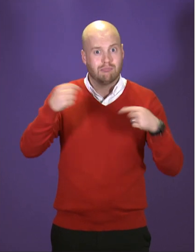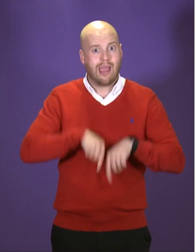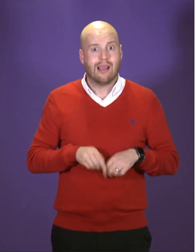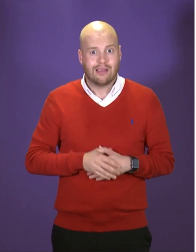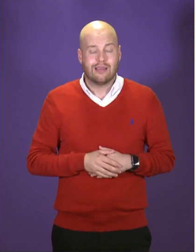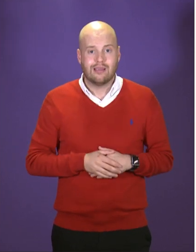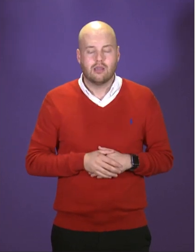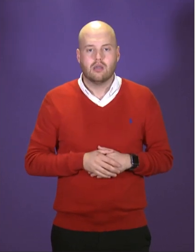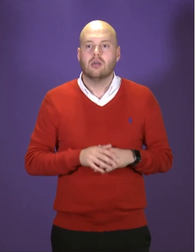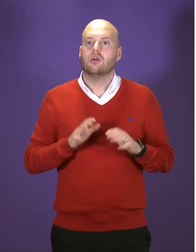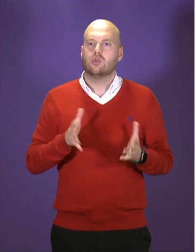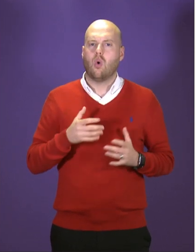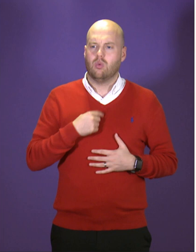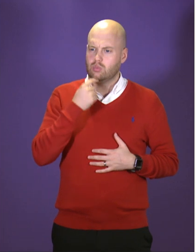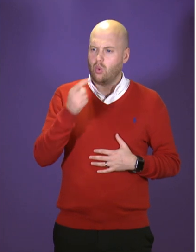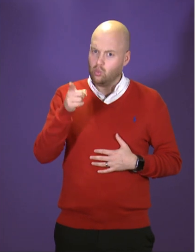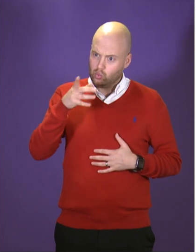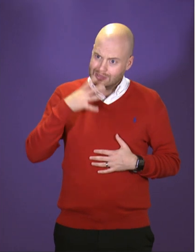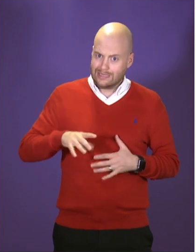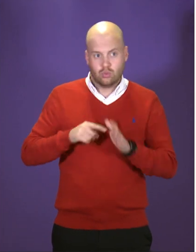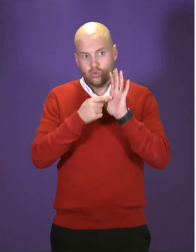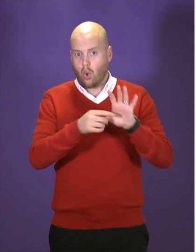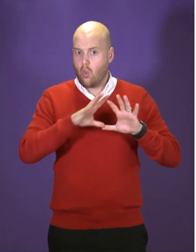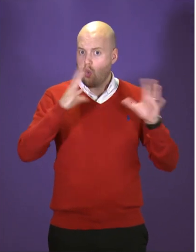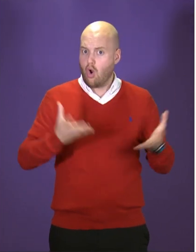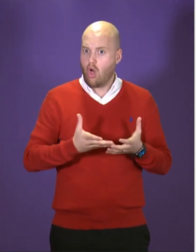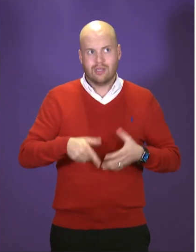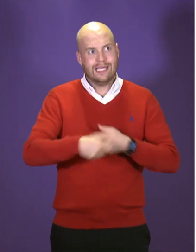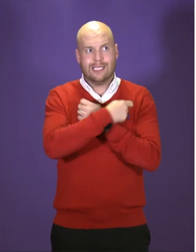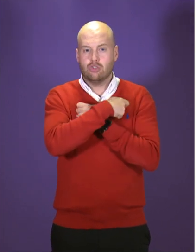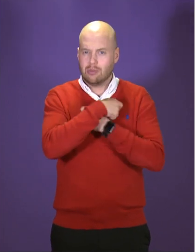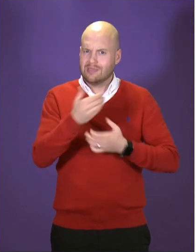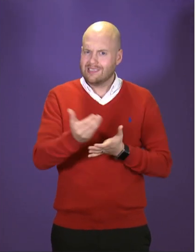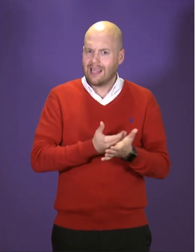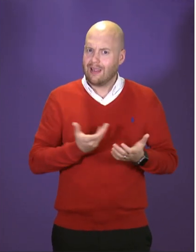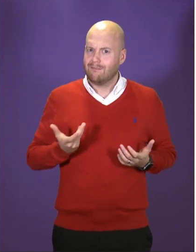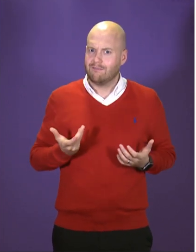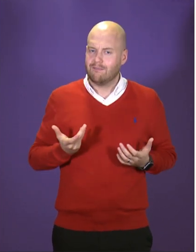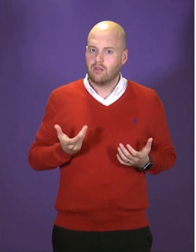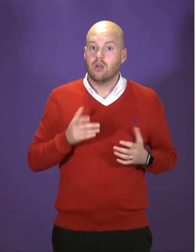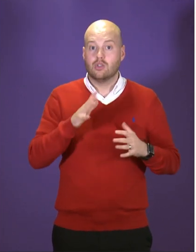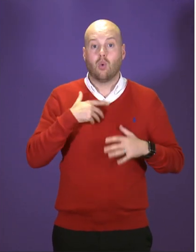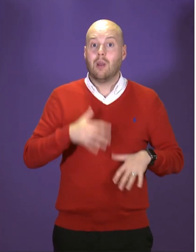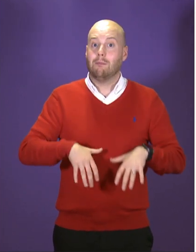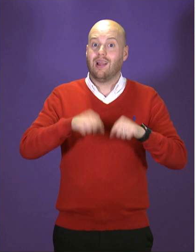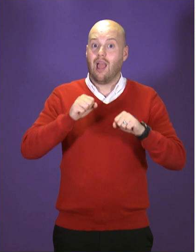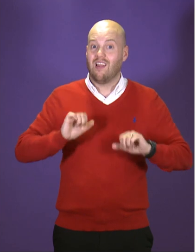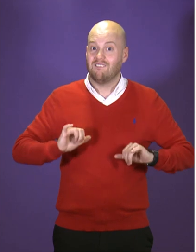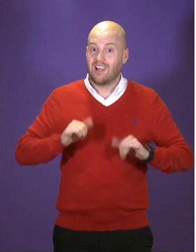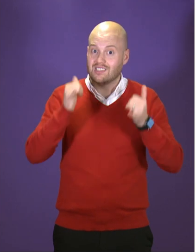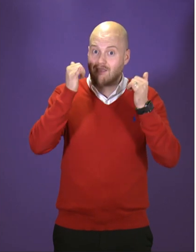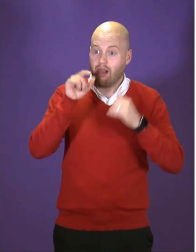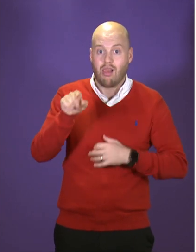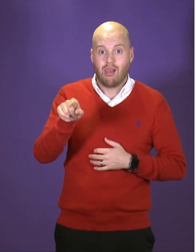we need to show the world that Egypt is safe. So all we did is we began a festival there, but we began it at the airport, at